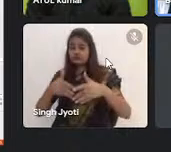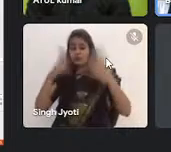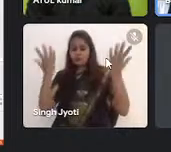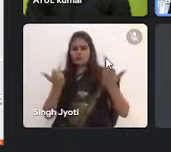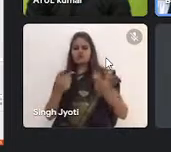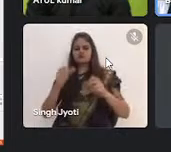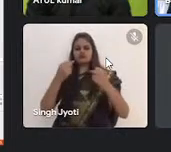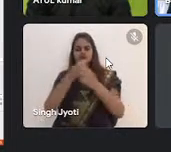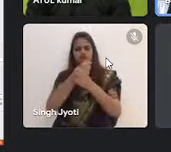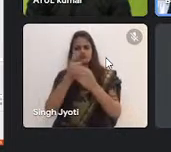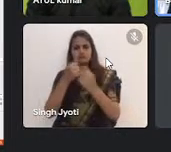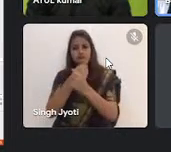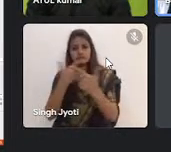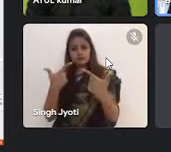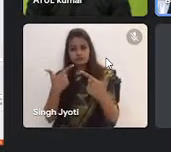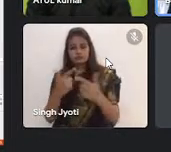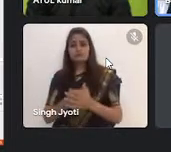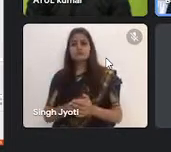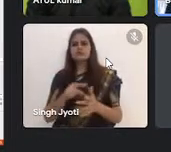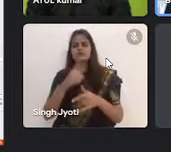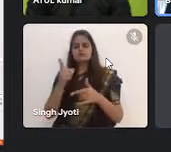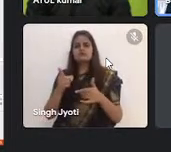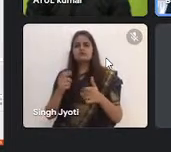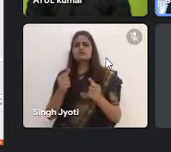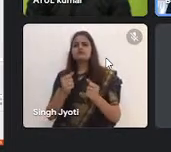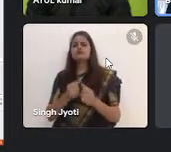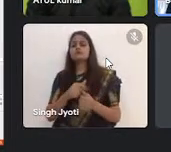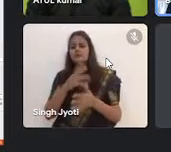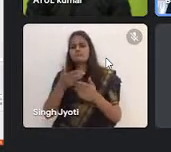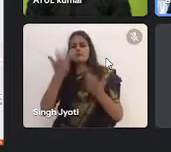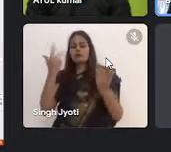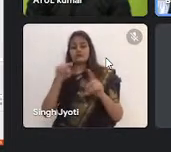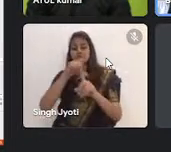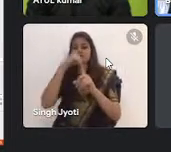say a little bit about cultural challenges first.